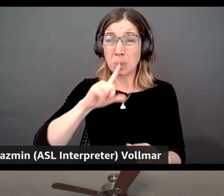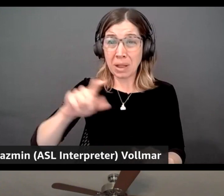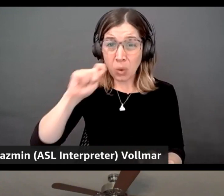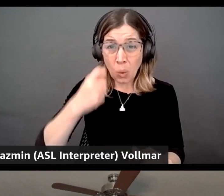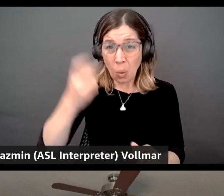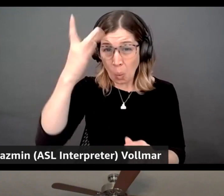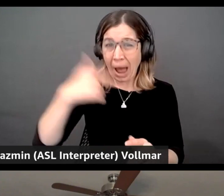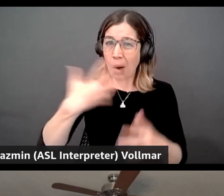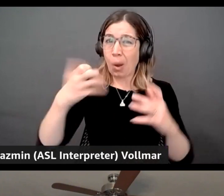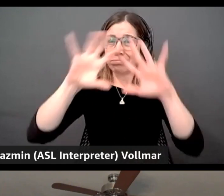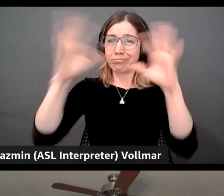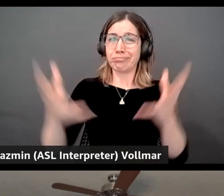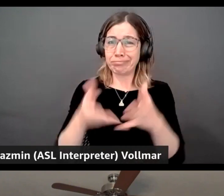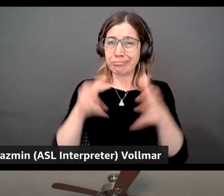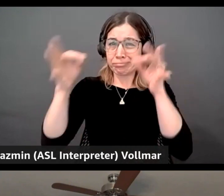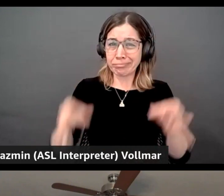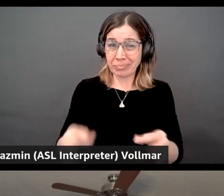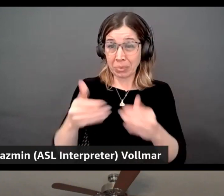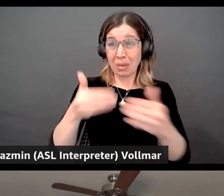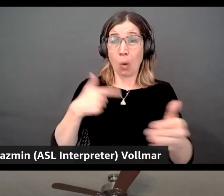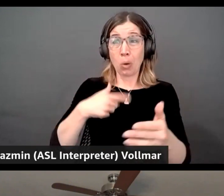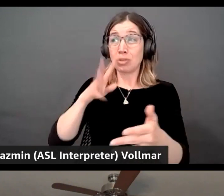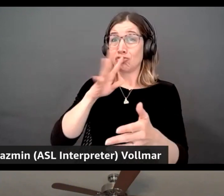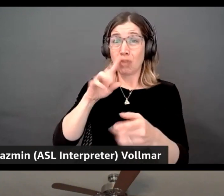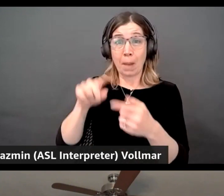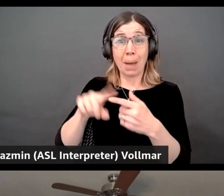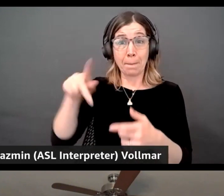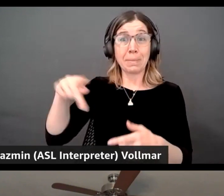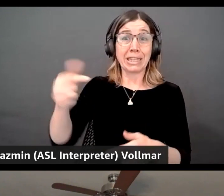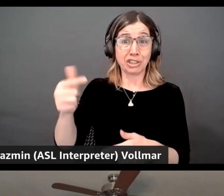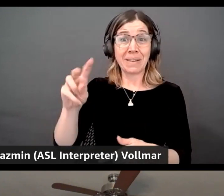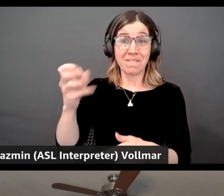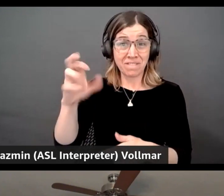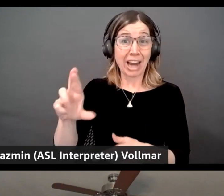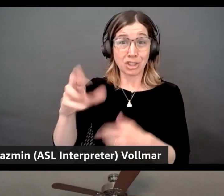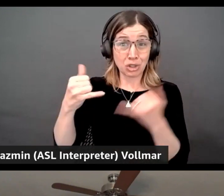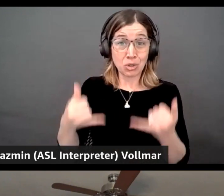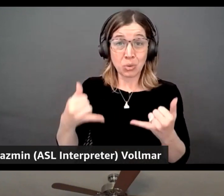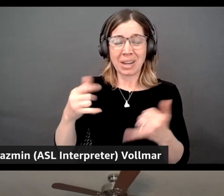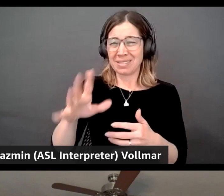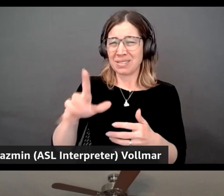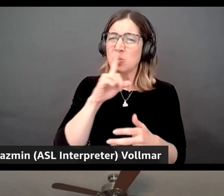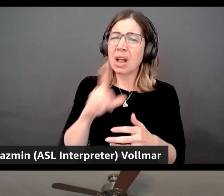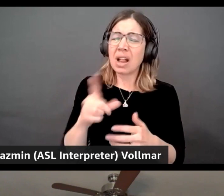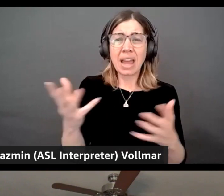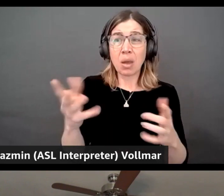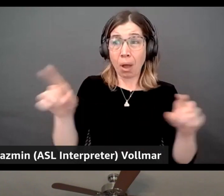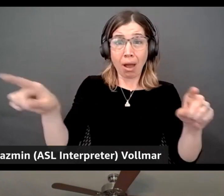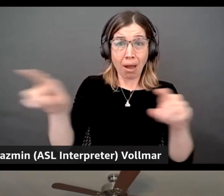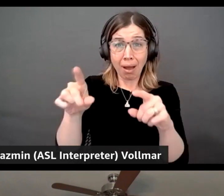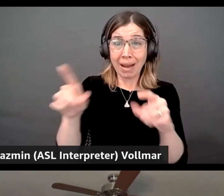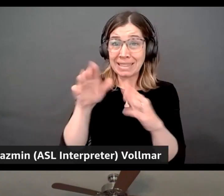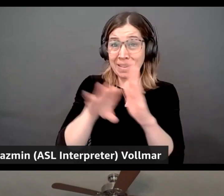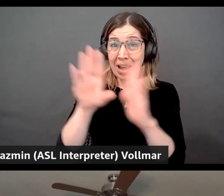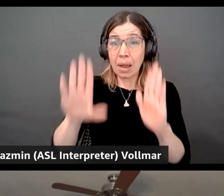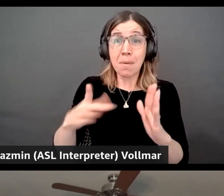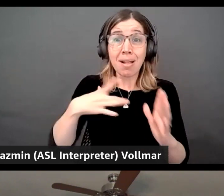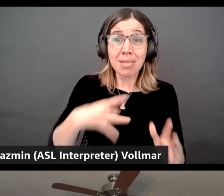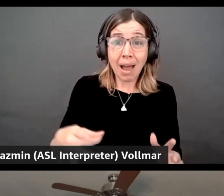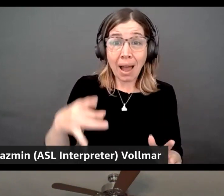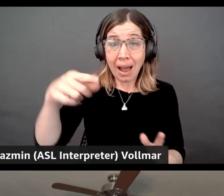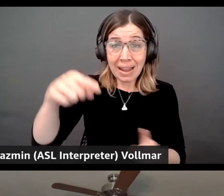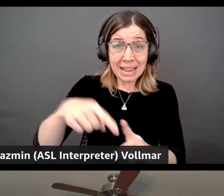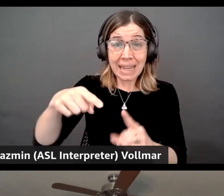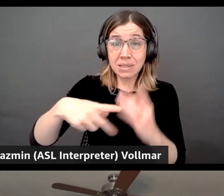overview before we dive into pgvector today is just to talk about really what attracts developers to Postgres is that you can just add functionality